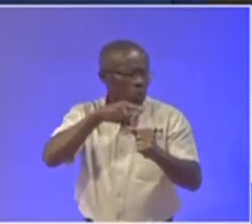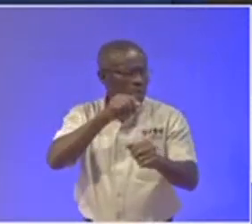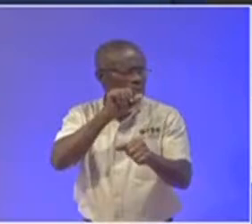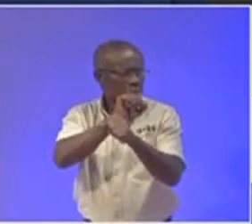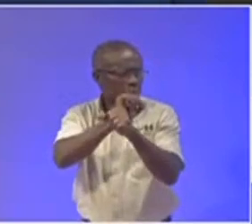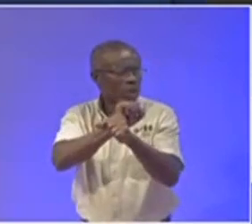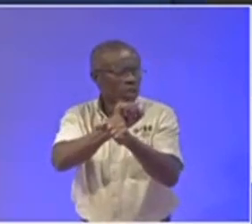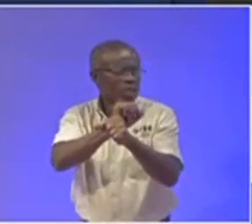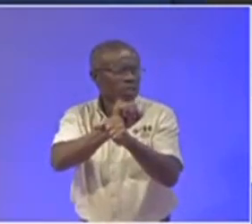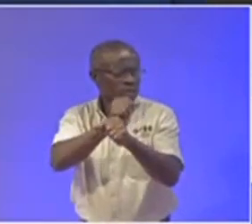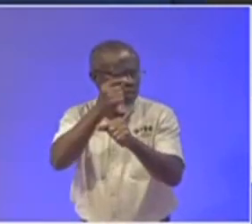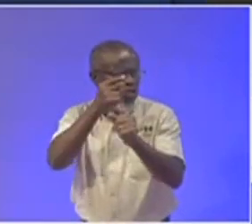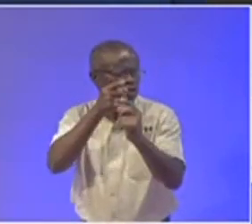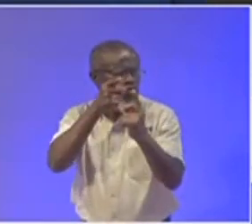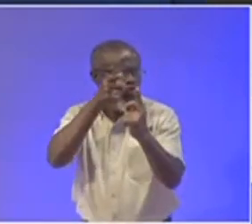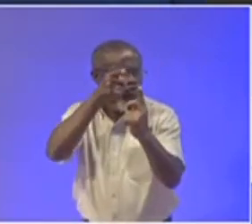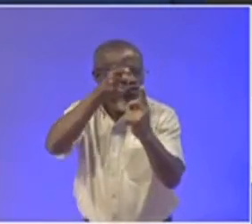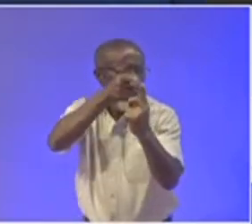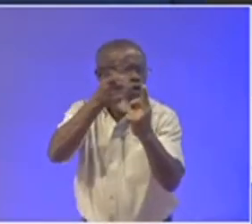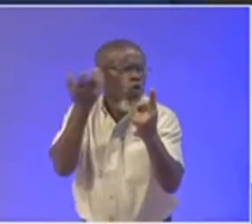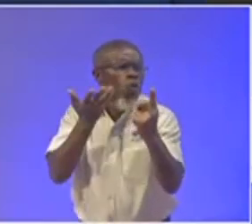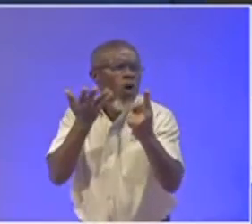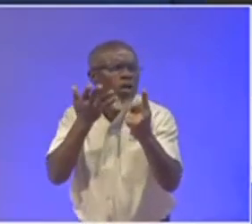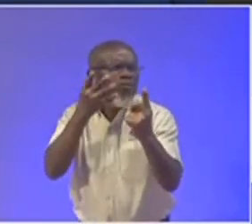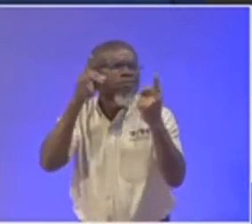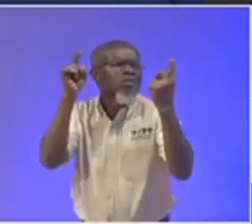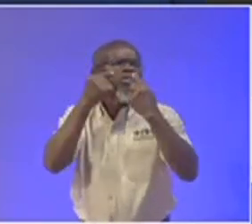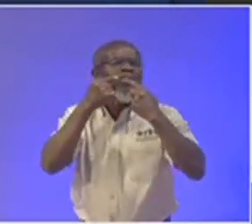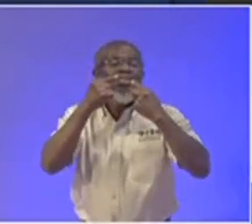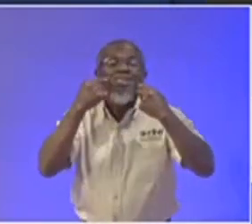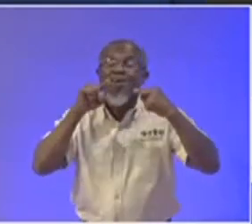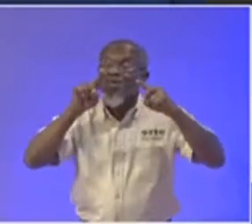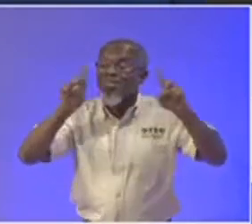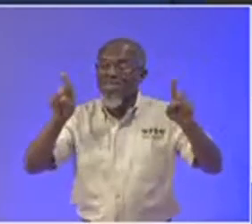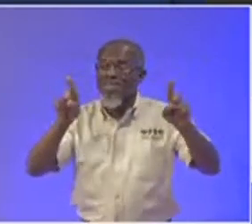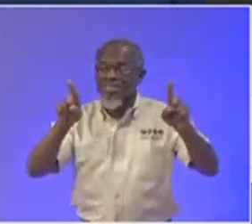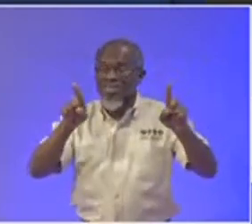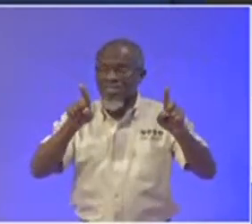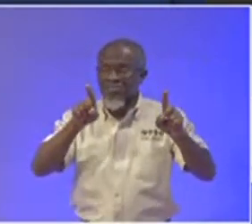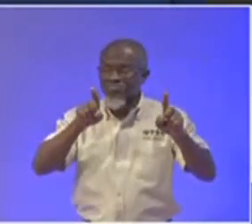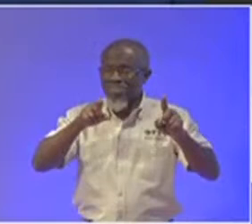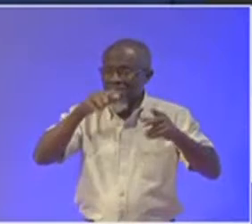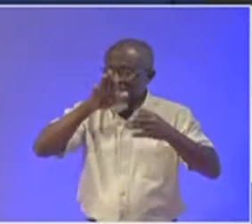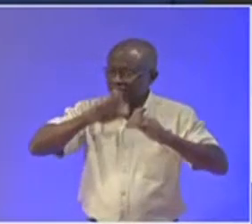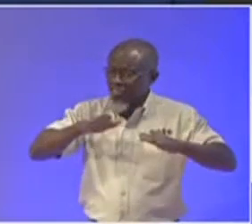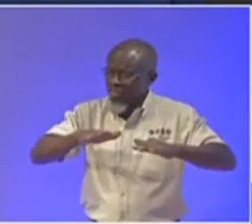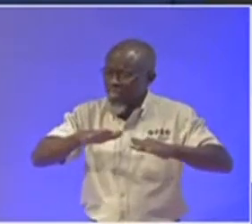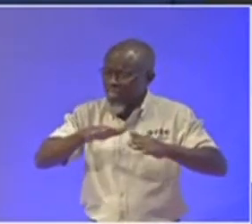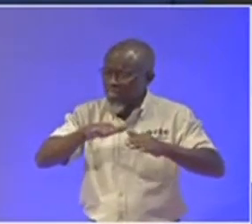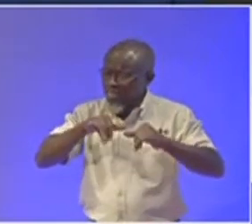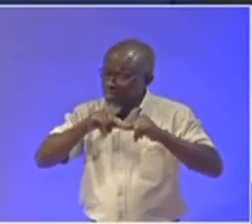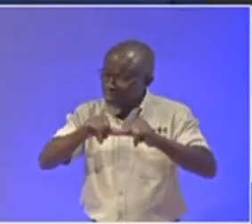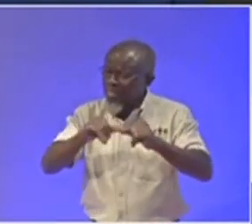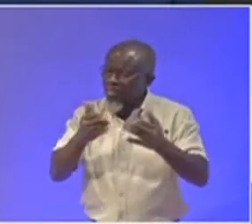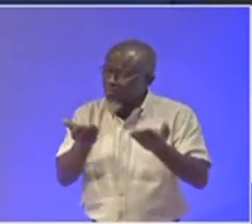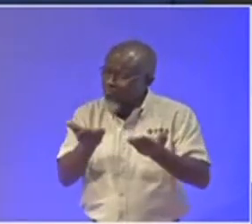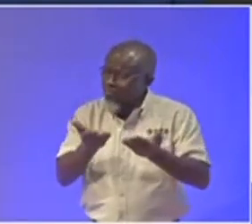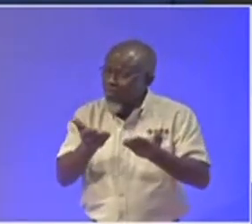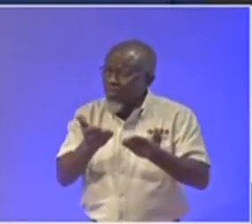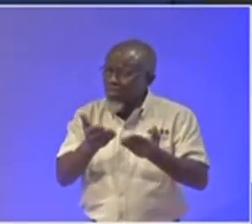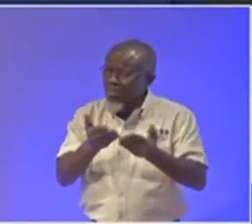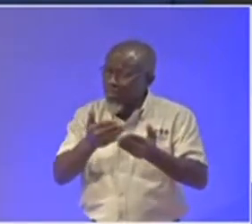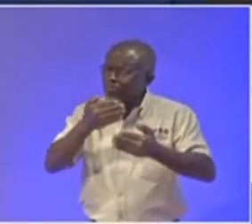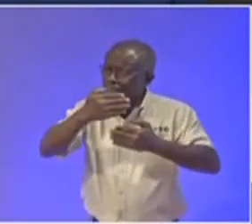enabling success with students who exist on a continuum, from students who are